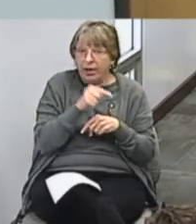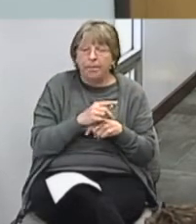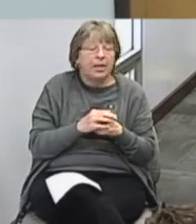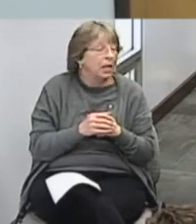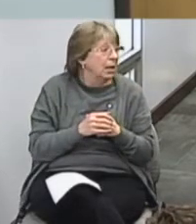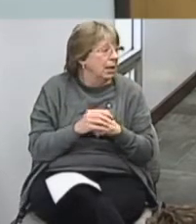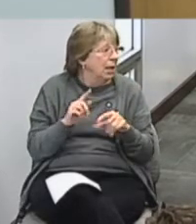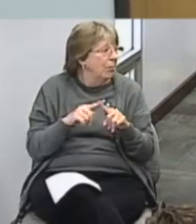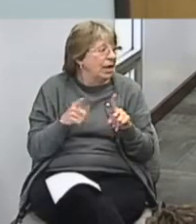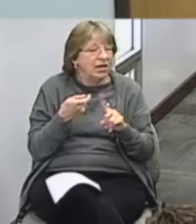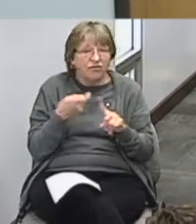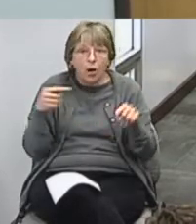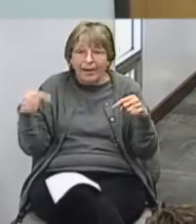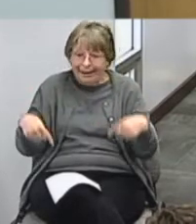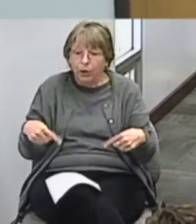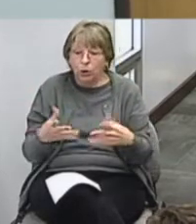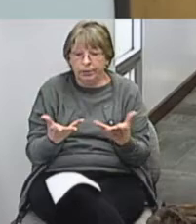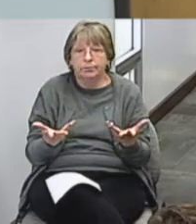But he's from Hutchinson.